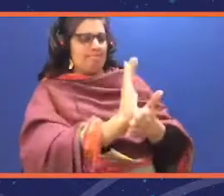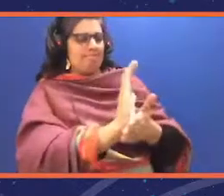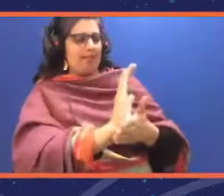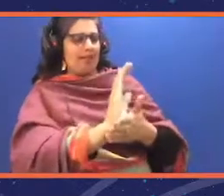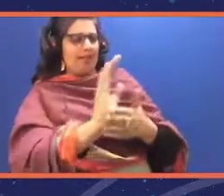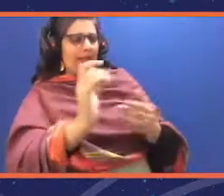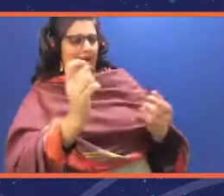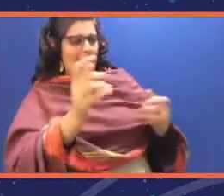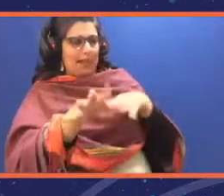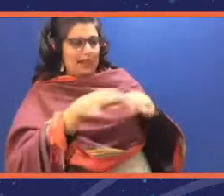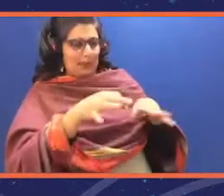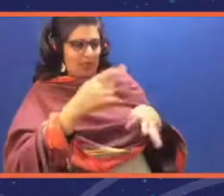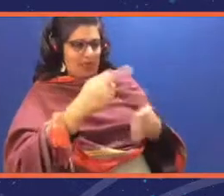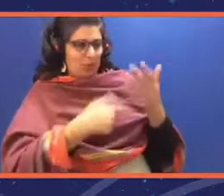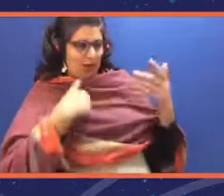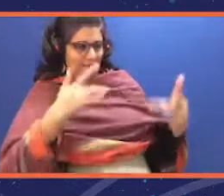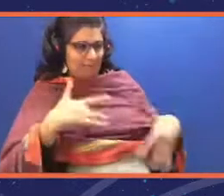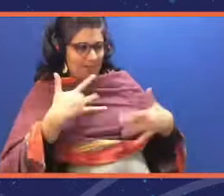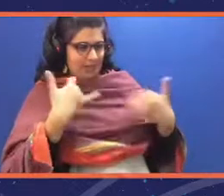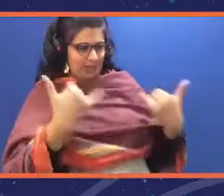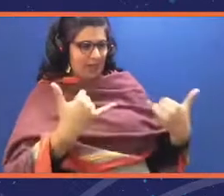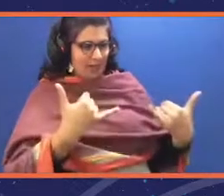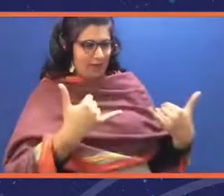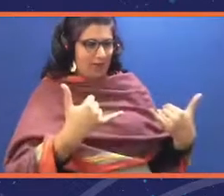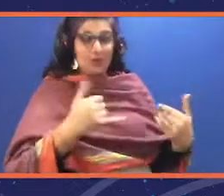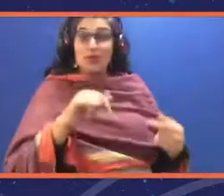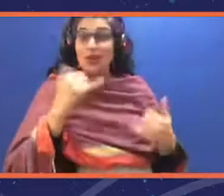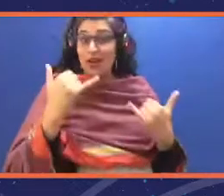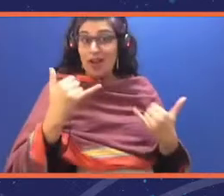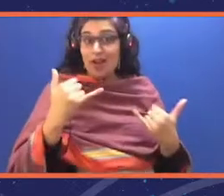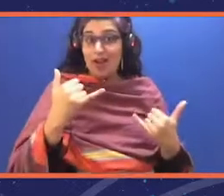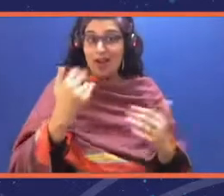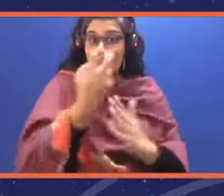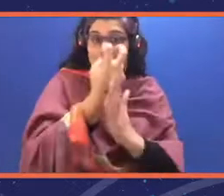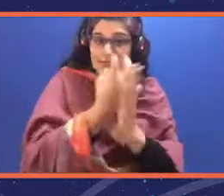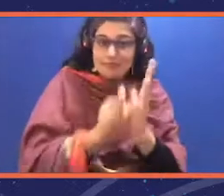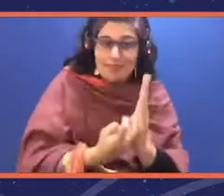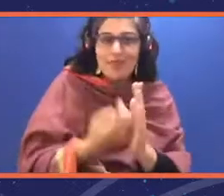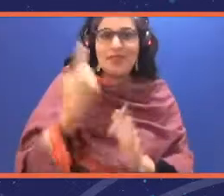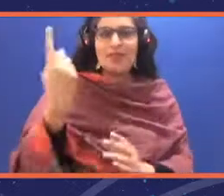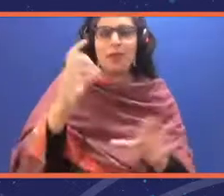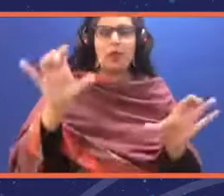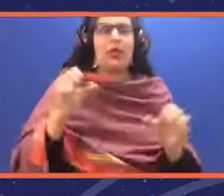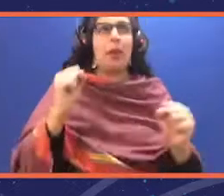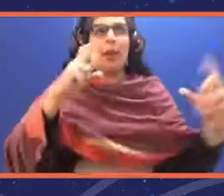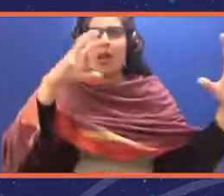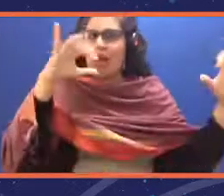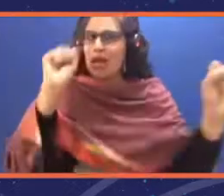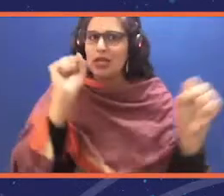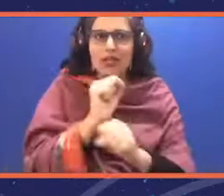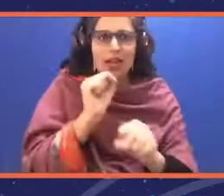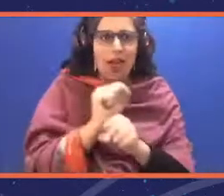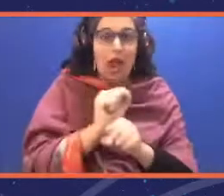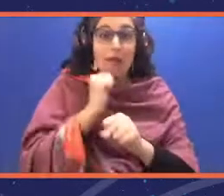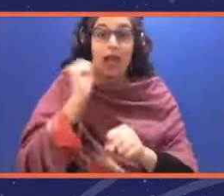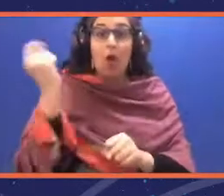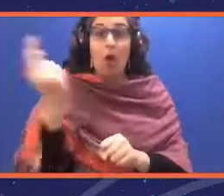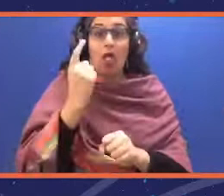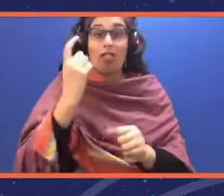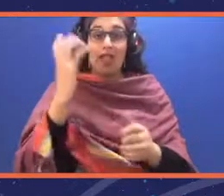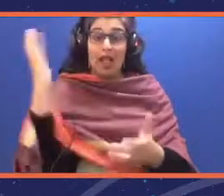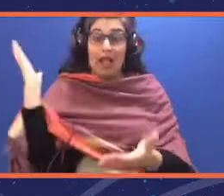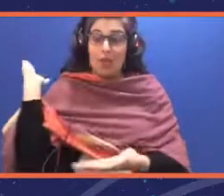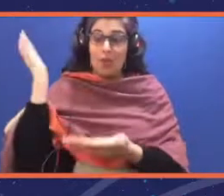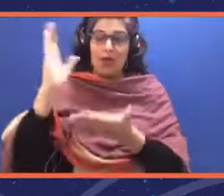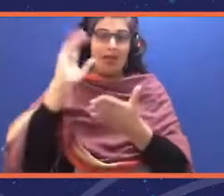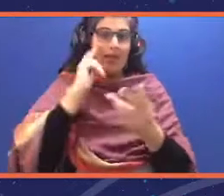moments that we're navigating right now. So we're going to get a little bit more into that with someone who did an amazing job of not only bringing to light visuals, but highlighting